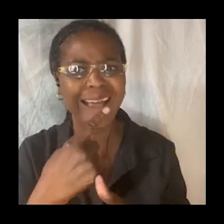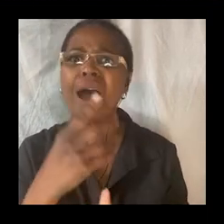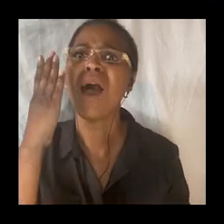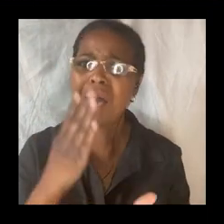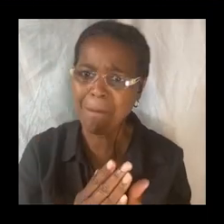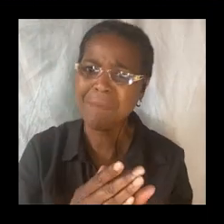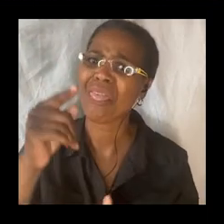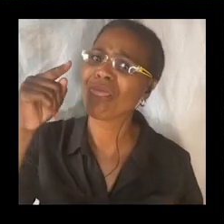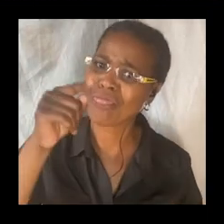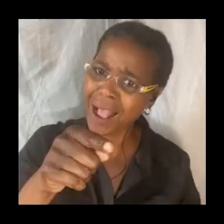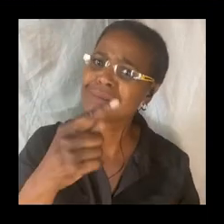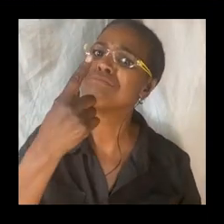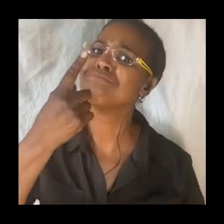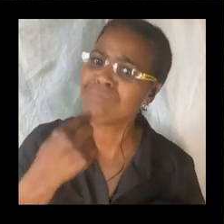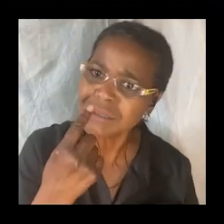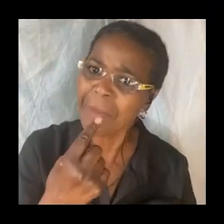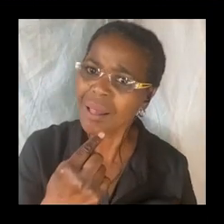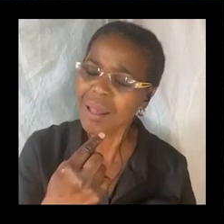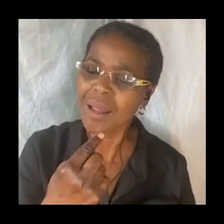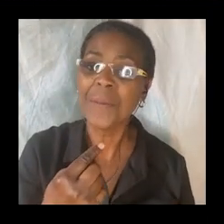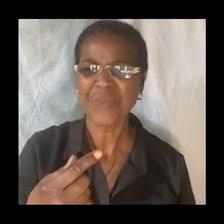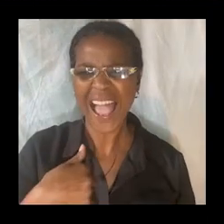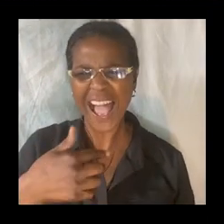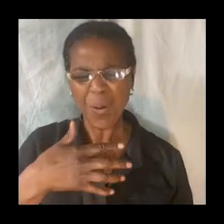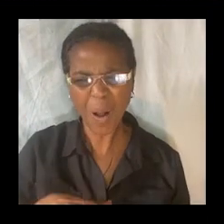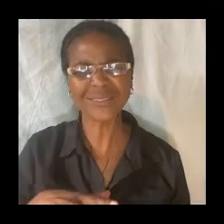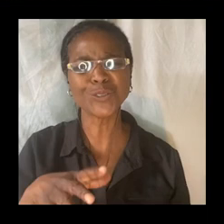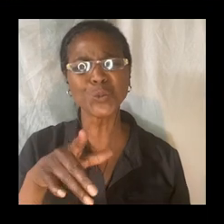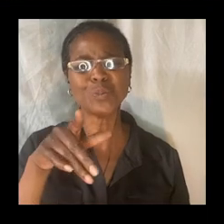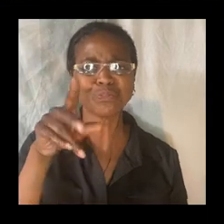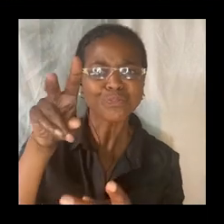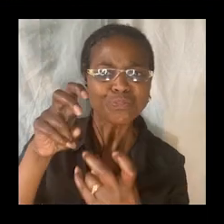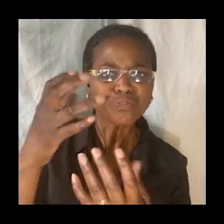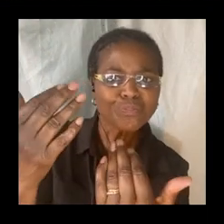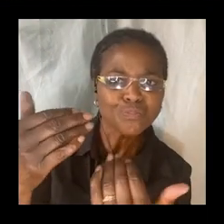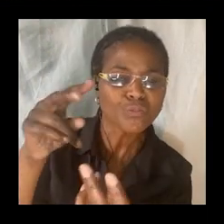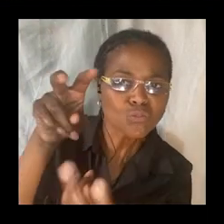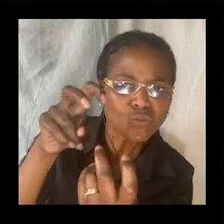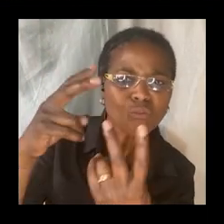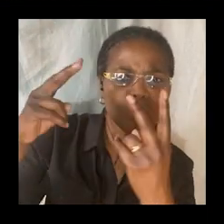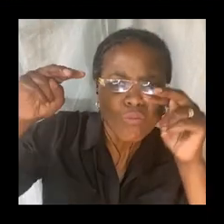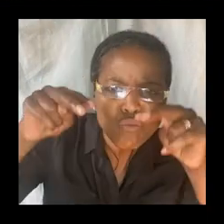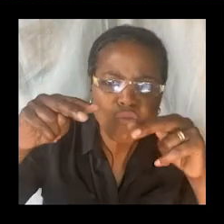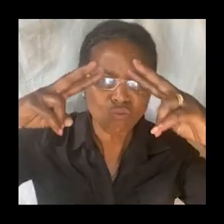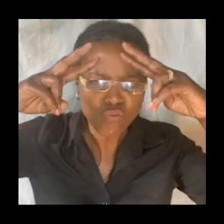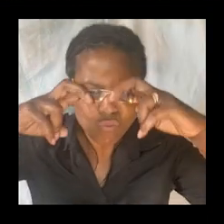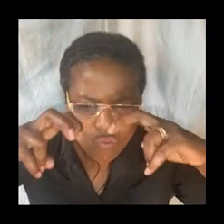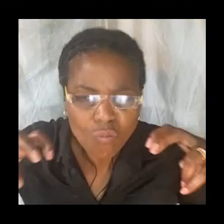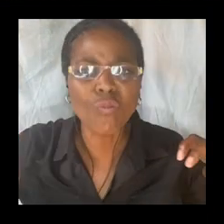I think what Mina brings, and I wanted to bring into the imagery, is like that closeness of attention,